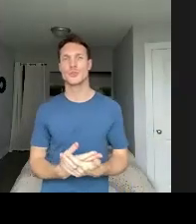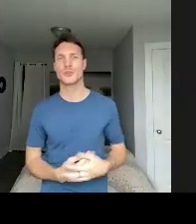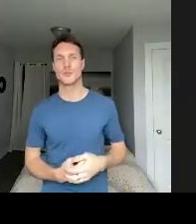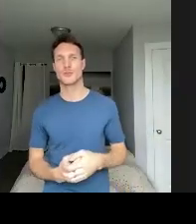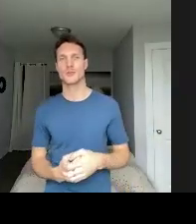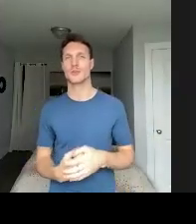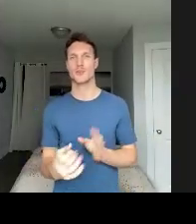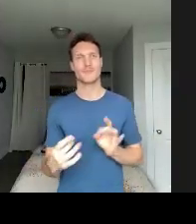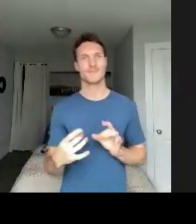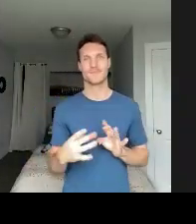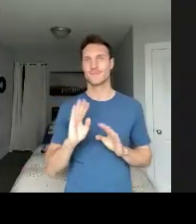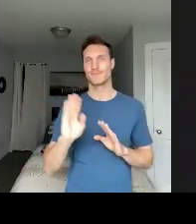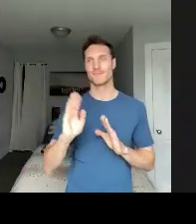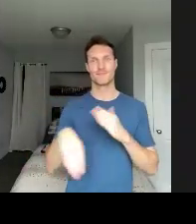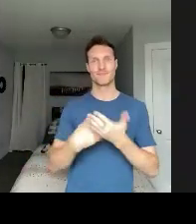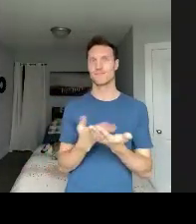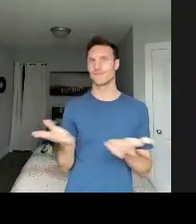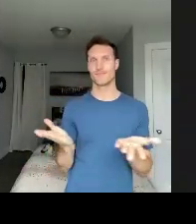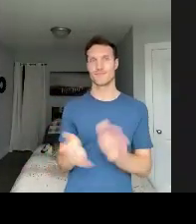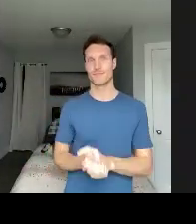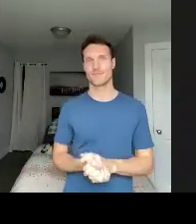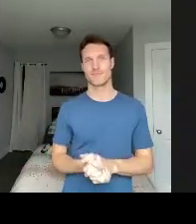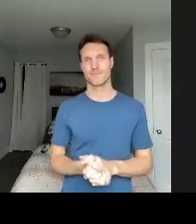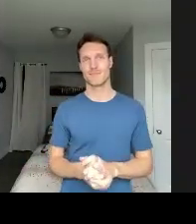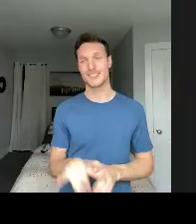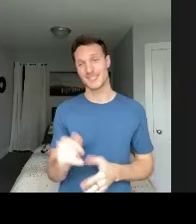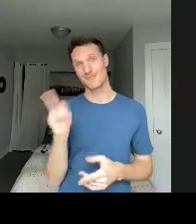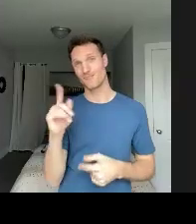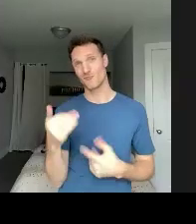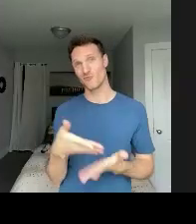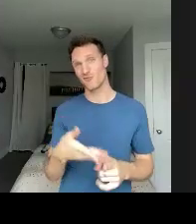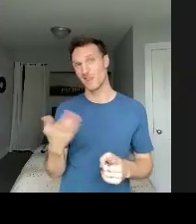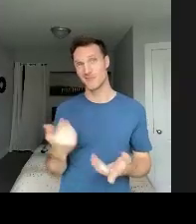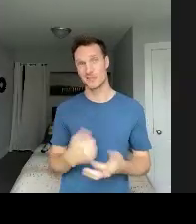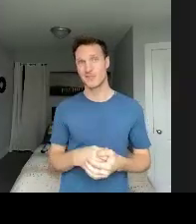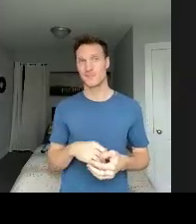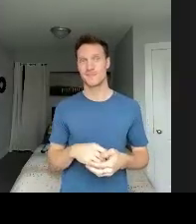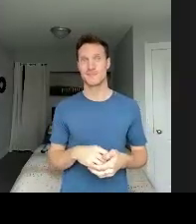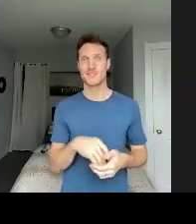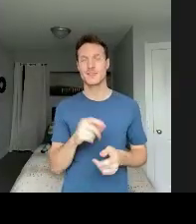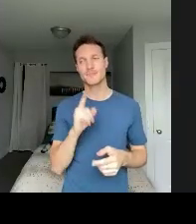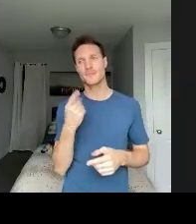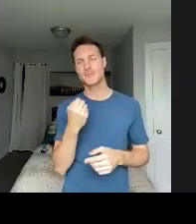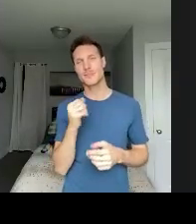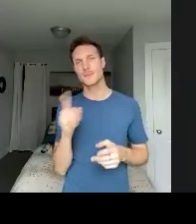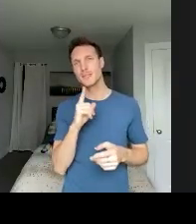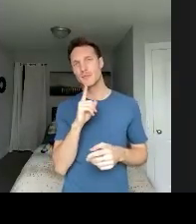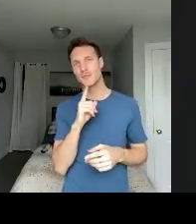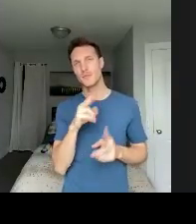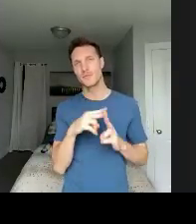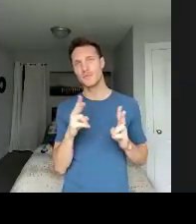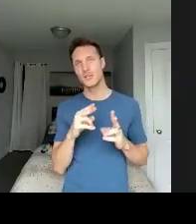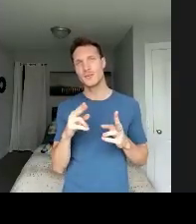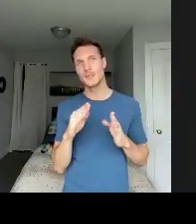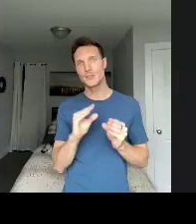So that's kind of where we were at. It basically just had to be a fairly small group with the contractor, and so that